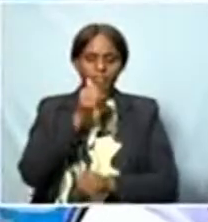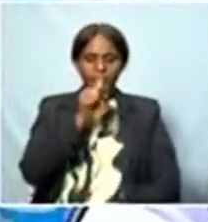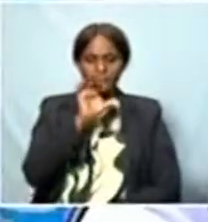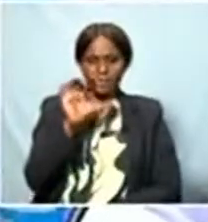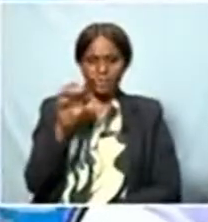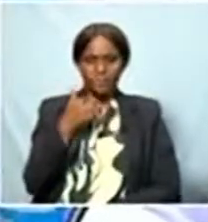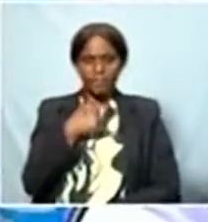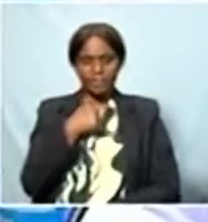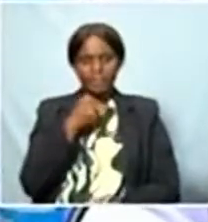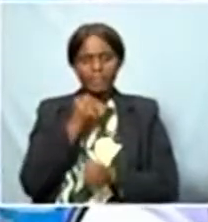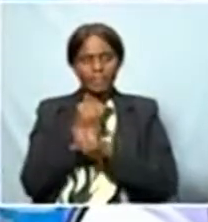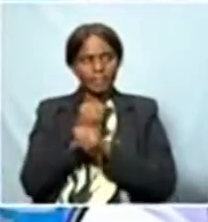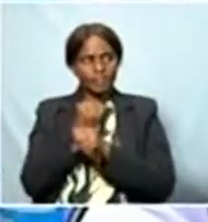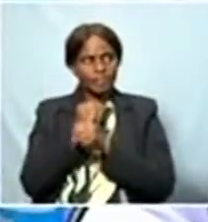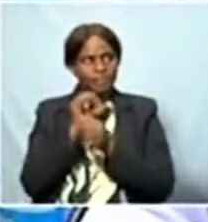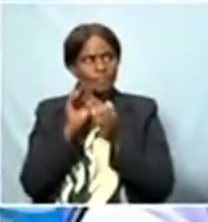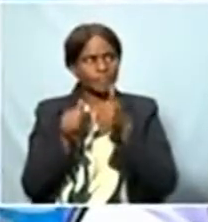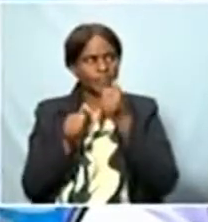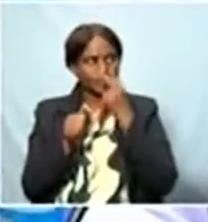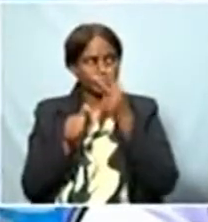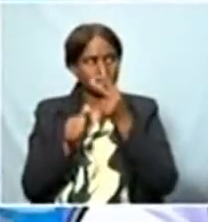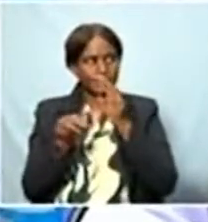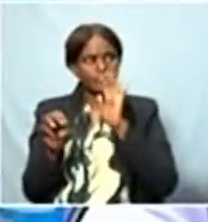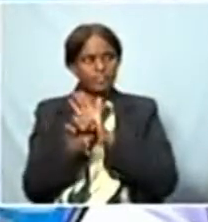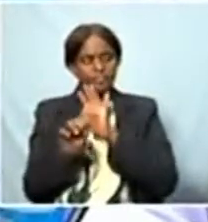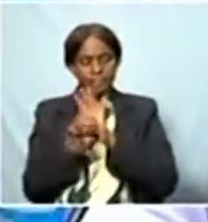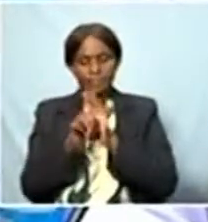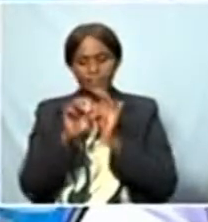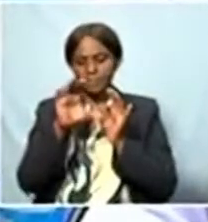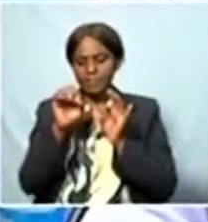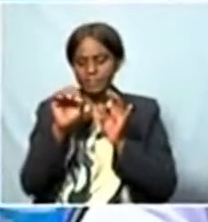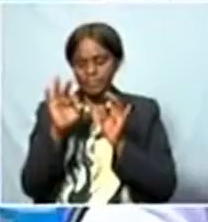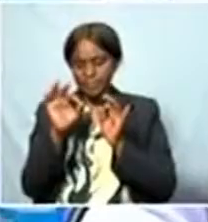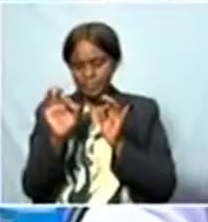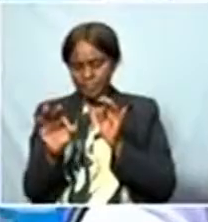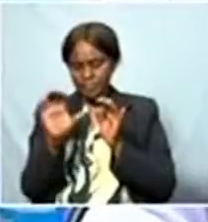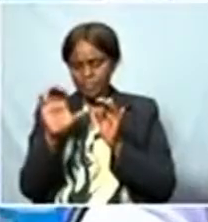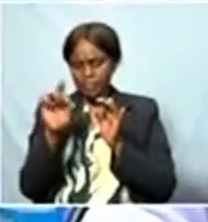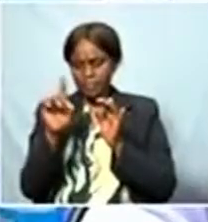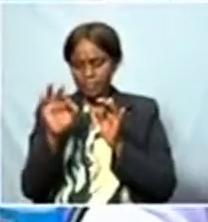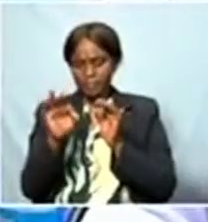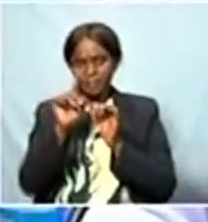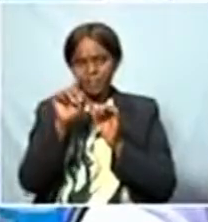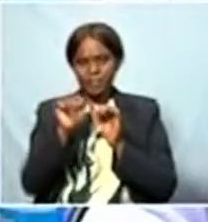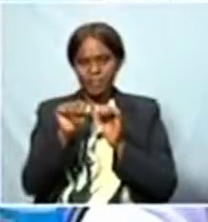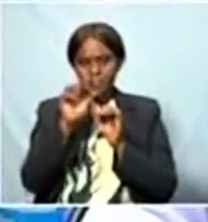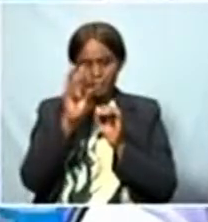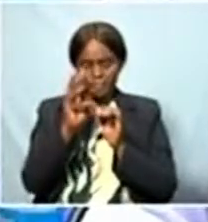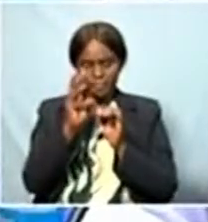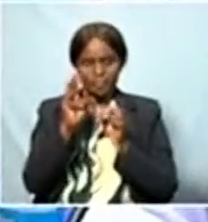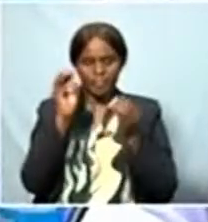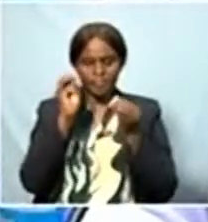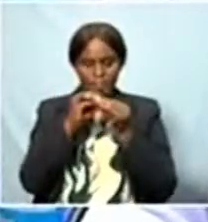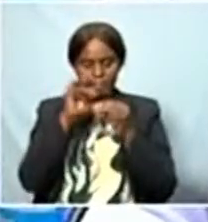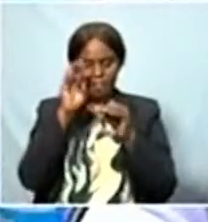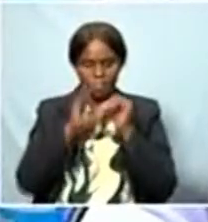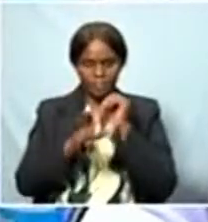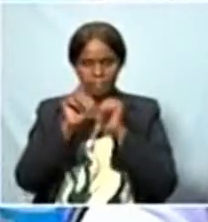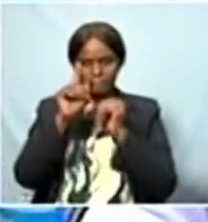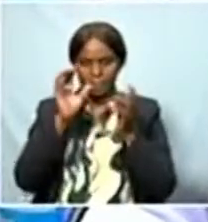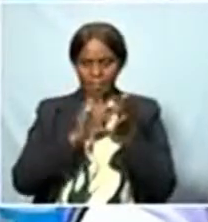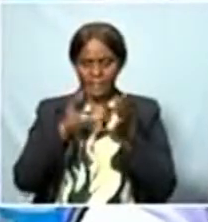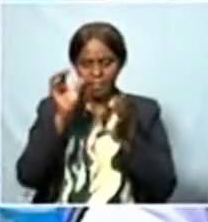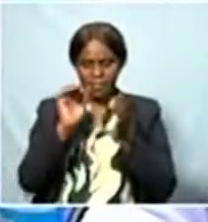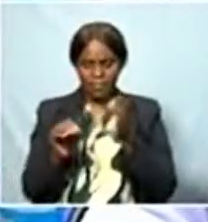to work with. If you look at an example of CDF, which was 1.6, then it went off to more than 1,000%